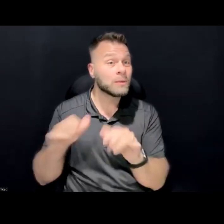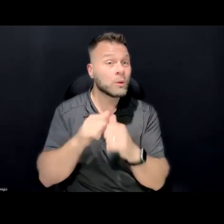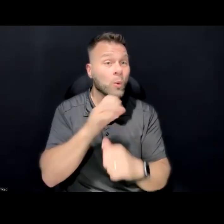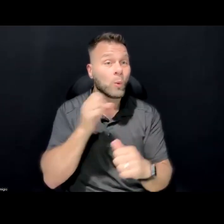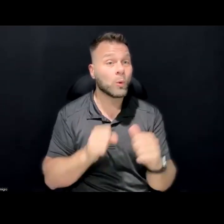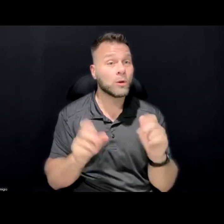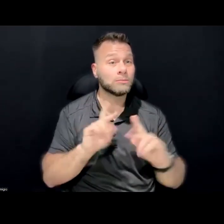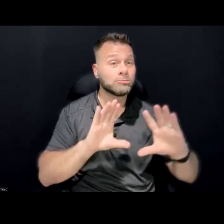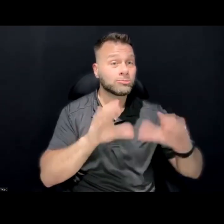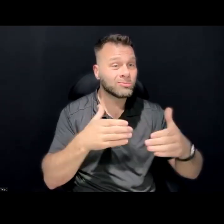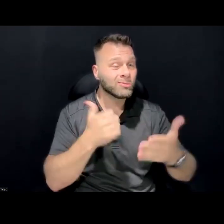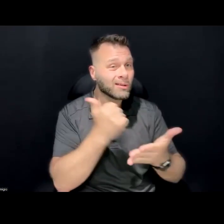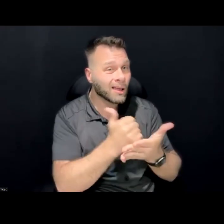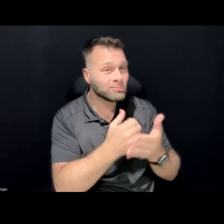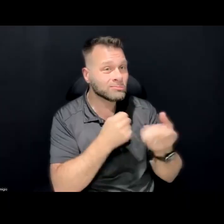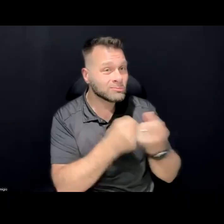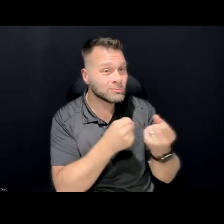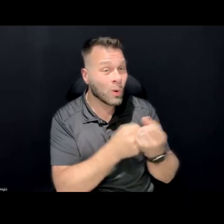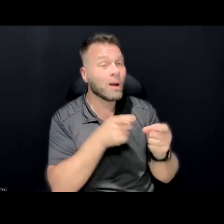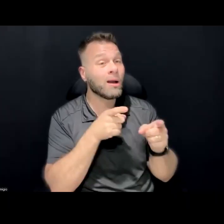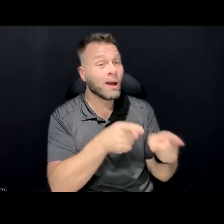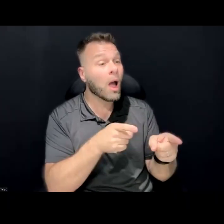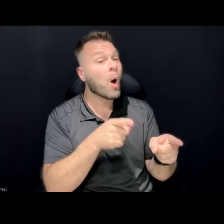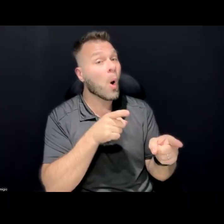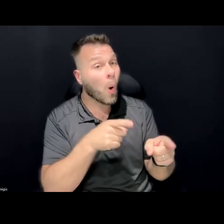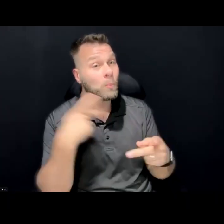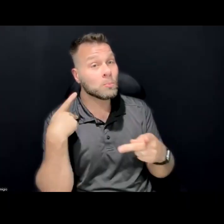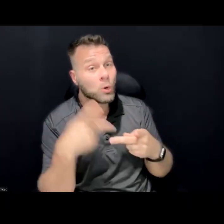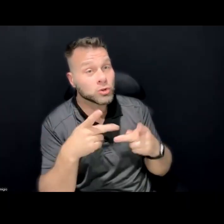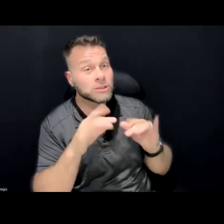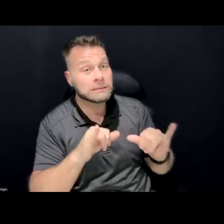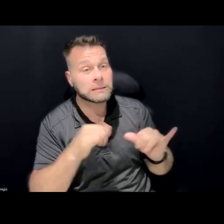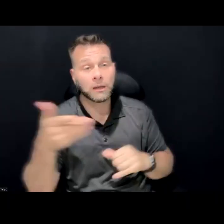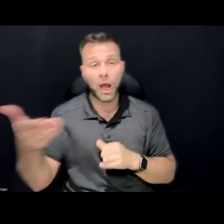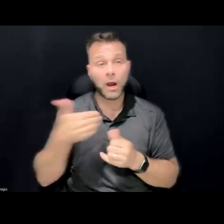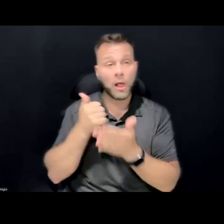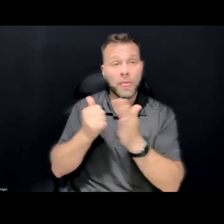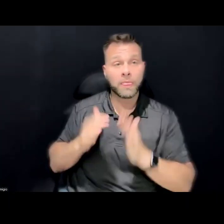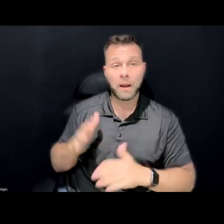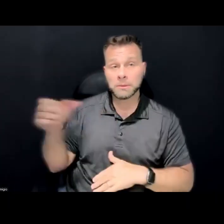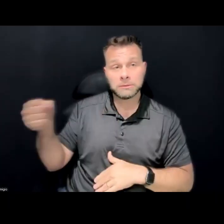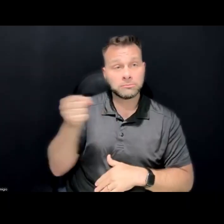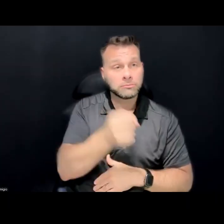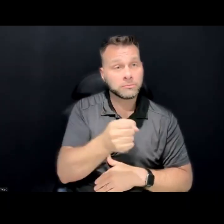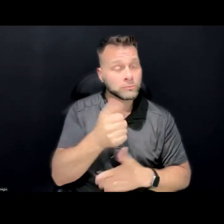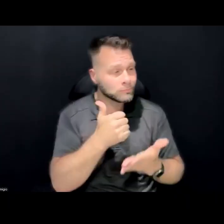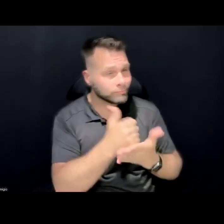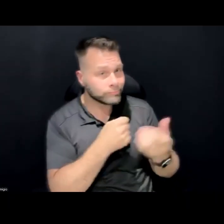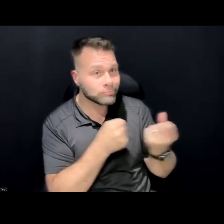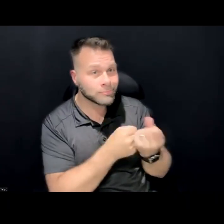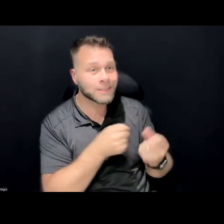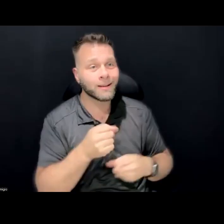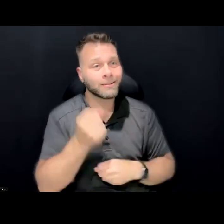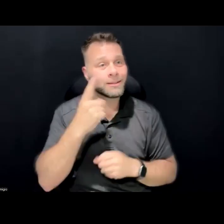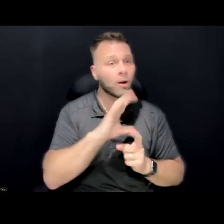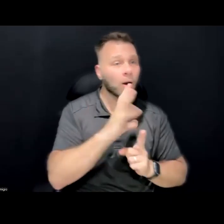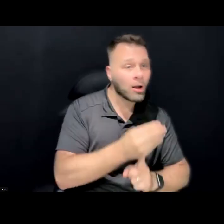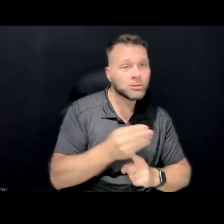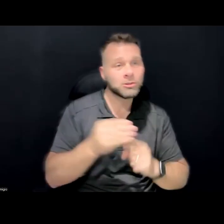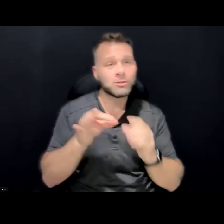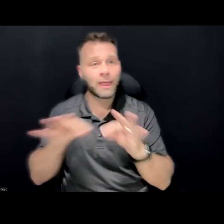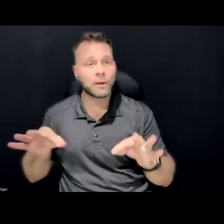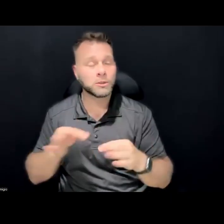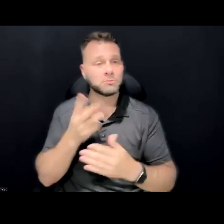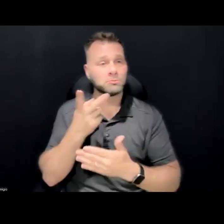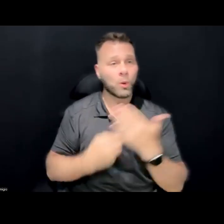hired a therapist who is Portuguese, who understands the culture and the language. Because a lot of times, if you're providing therapy